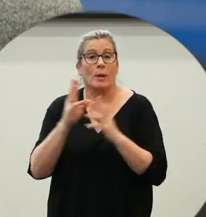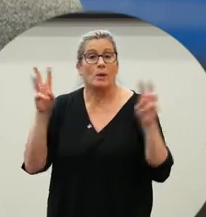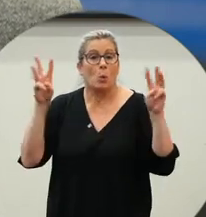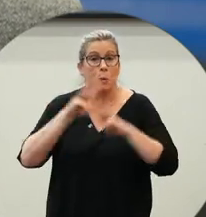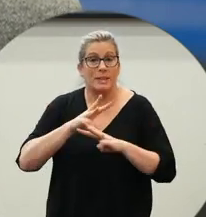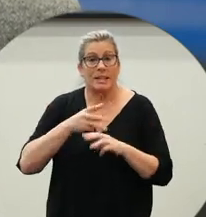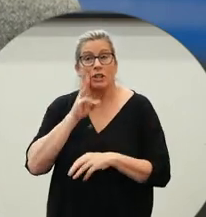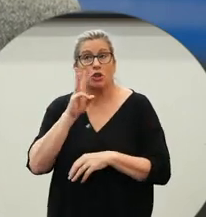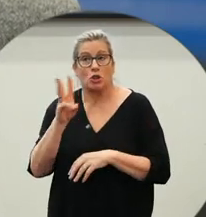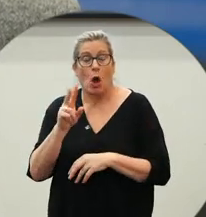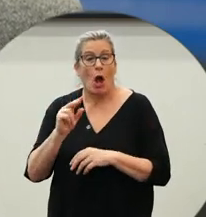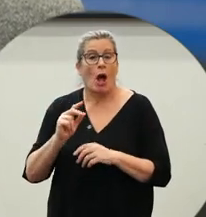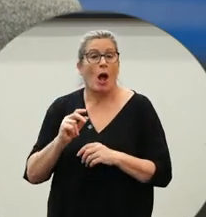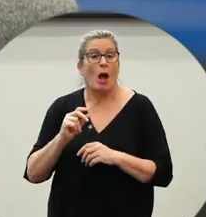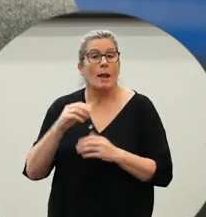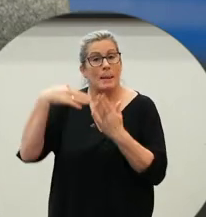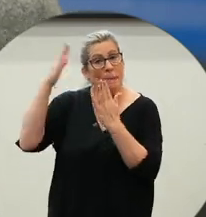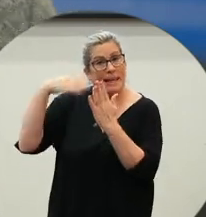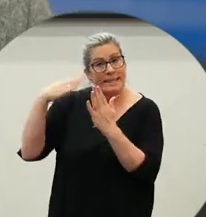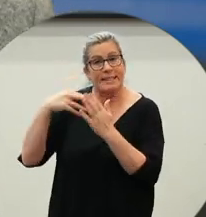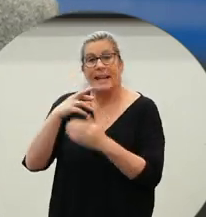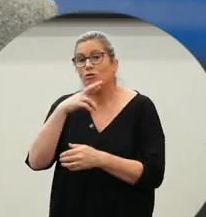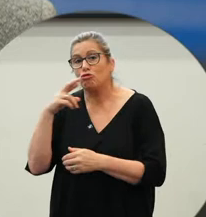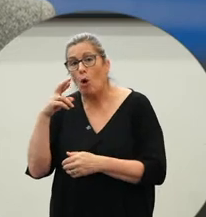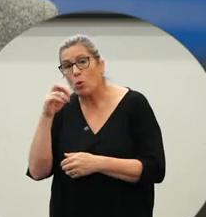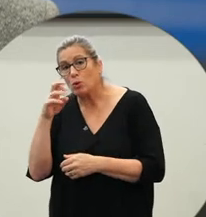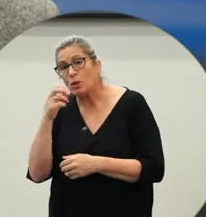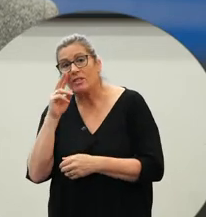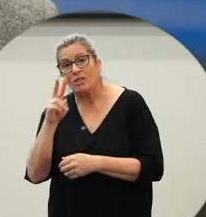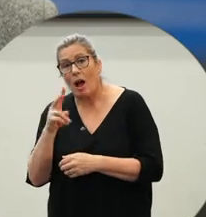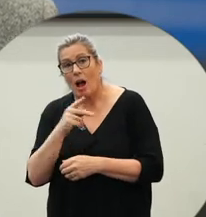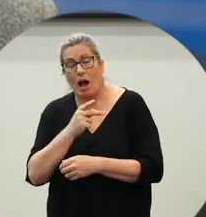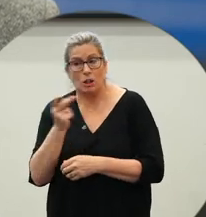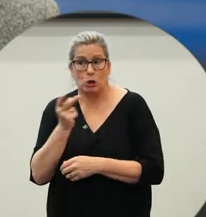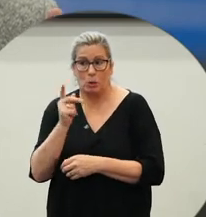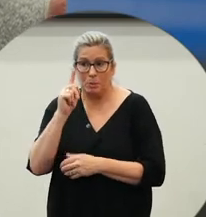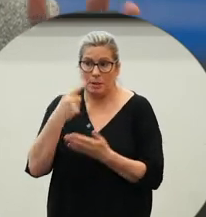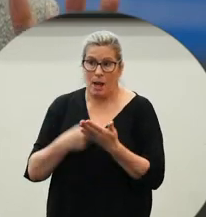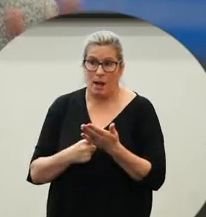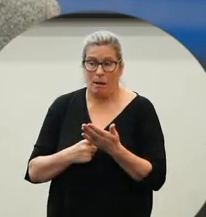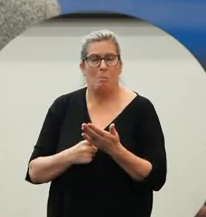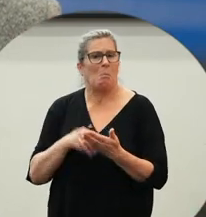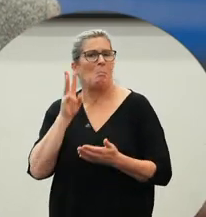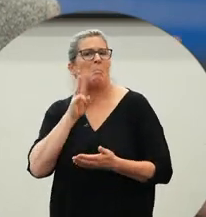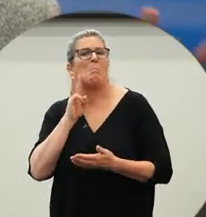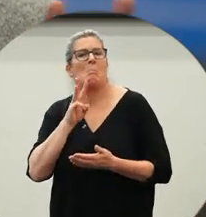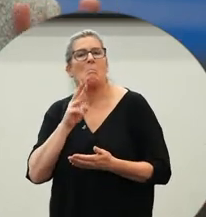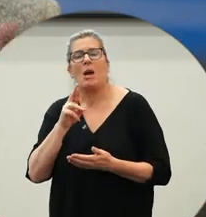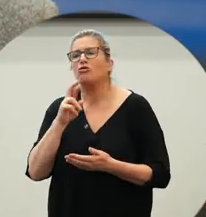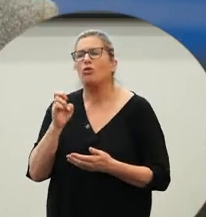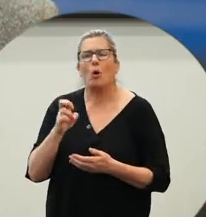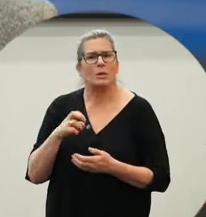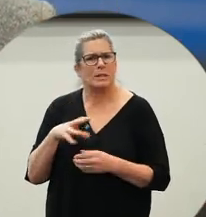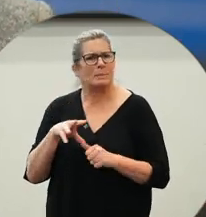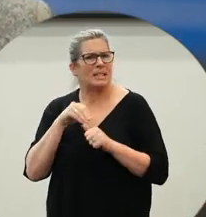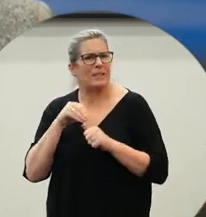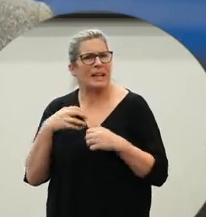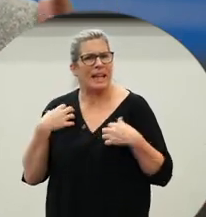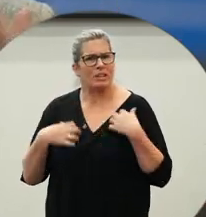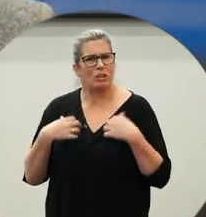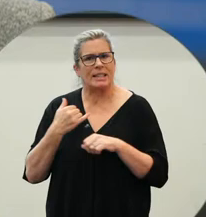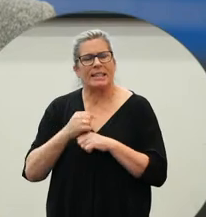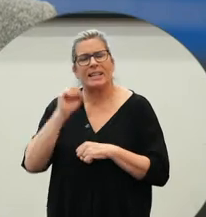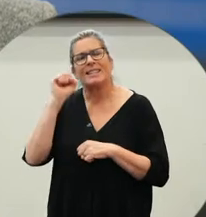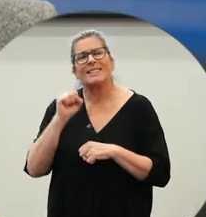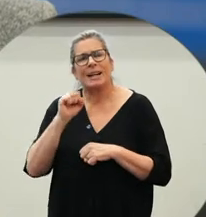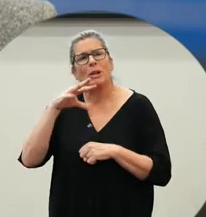saw the paintings, and Rose saw the paintings, and then they decided to go for the Bates, because Rose in particular was interested in the South African aspect because